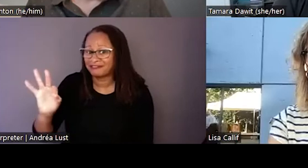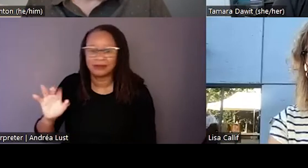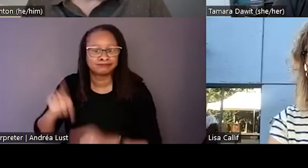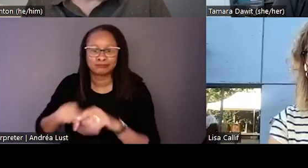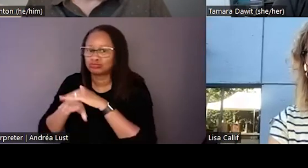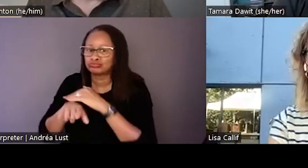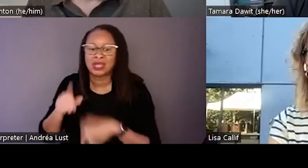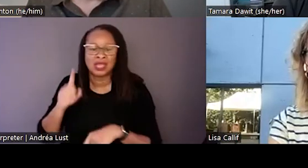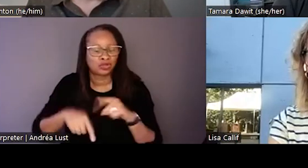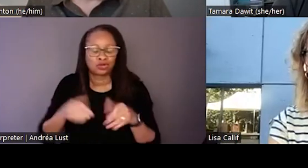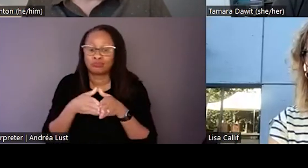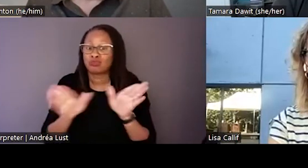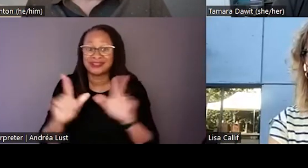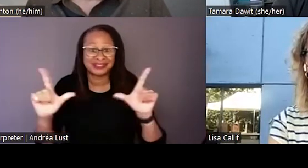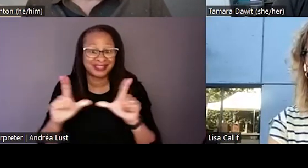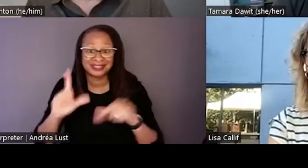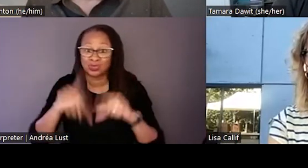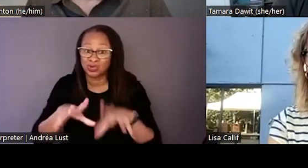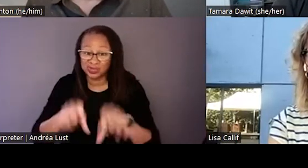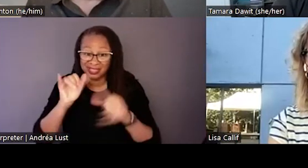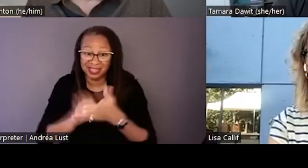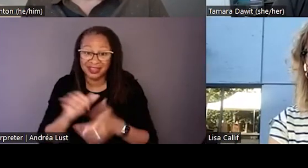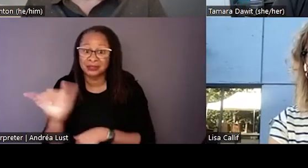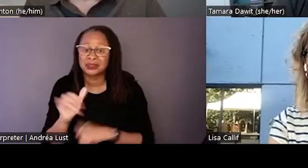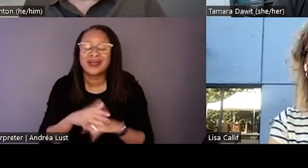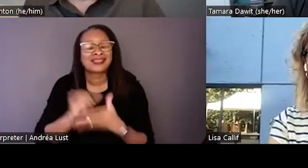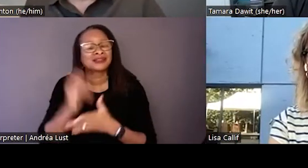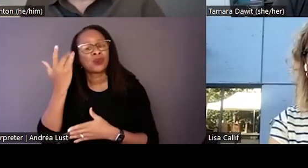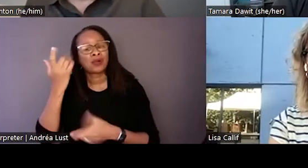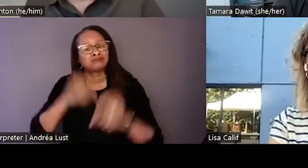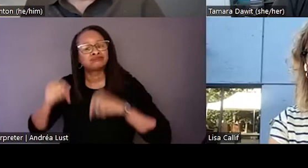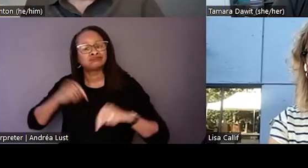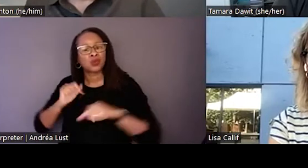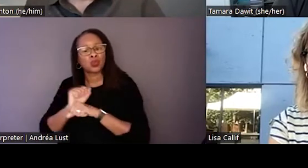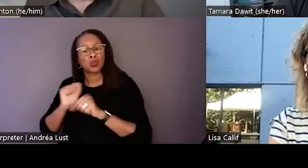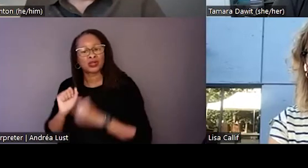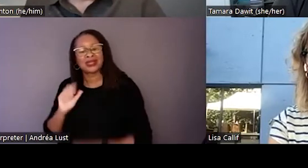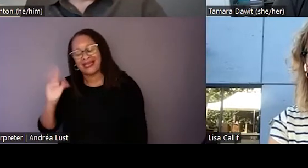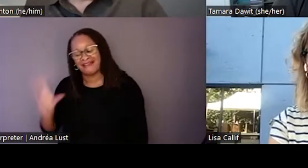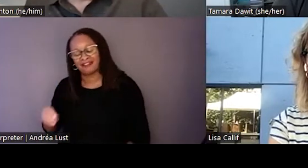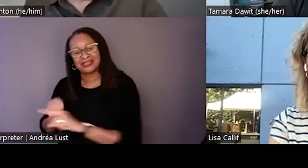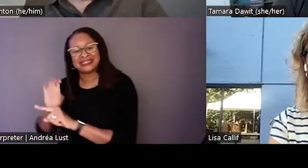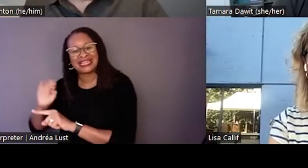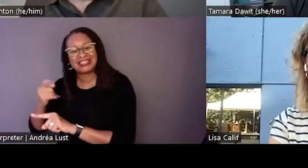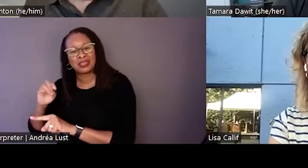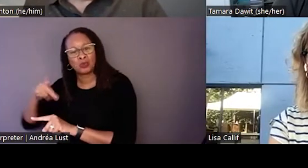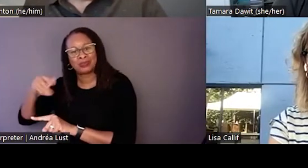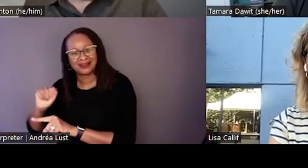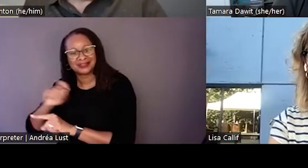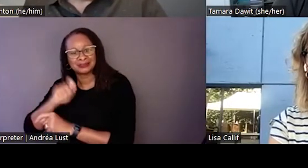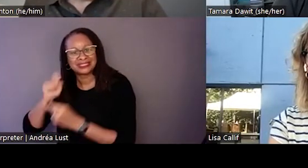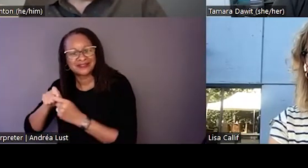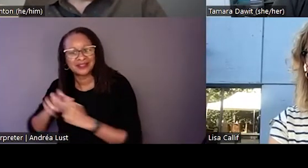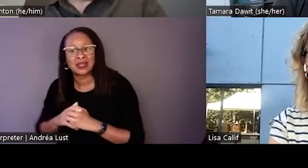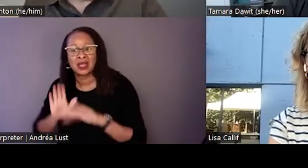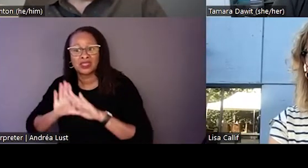access broadcast licenses. And that's why I had gone back to work in Ethiopia. I think the push